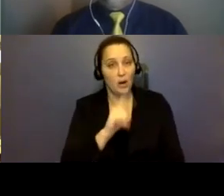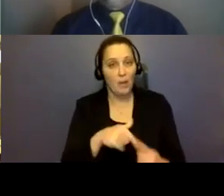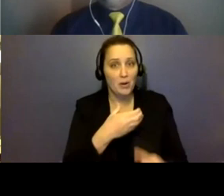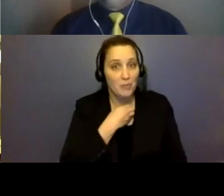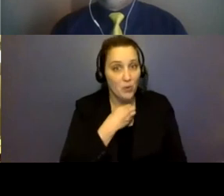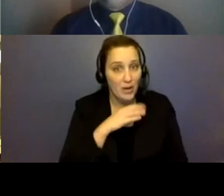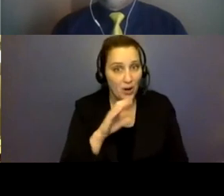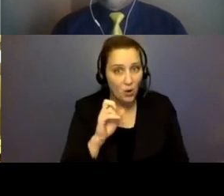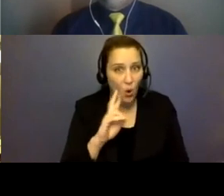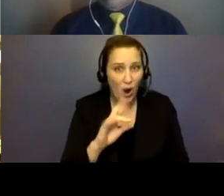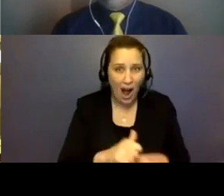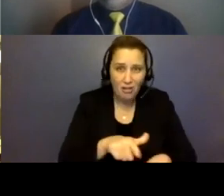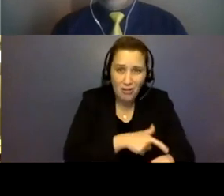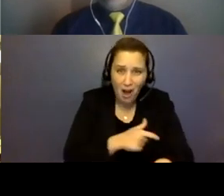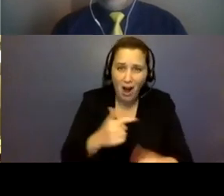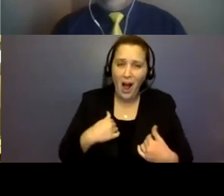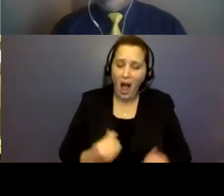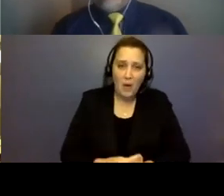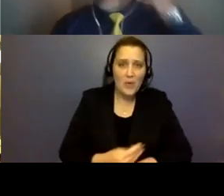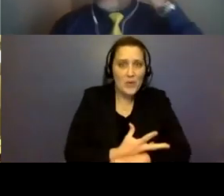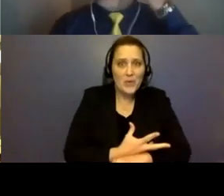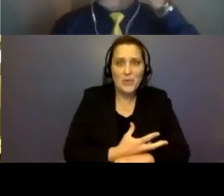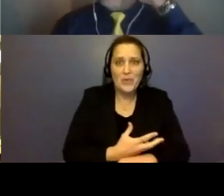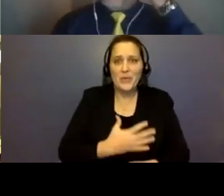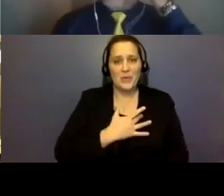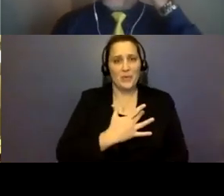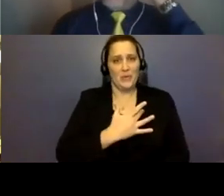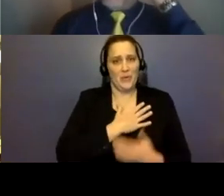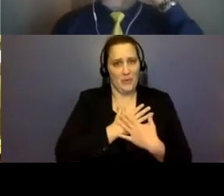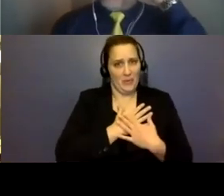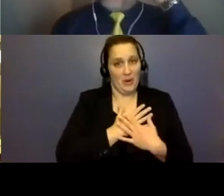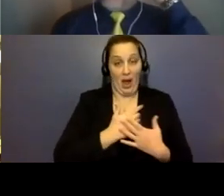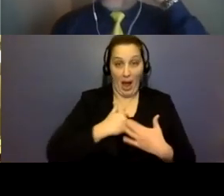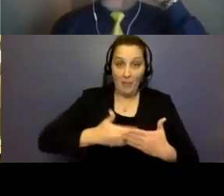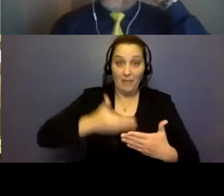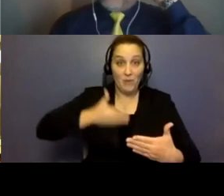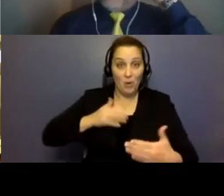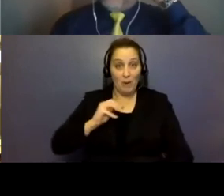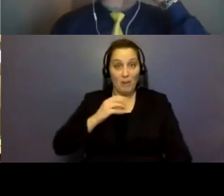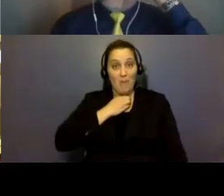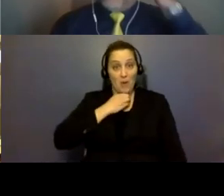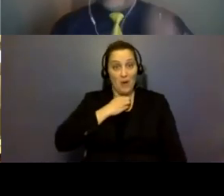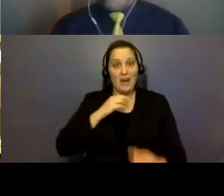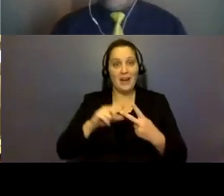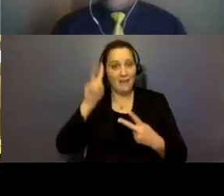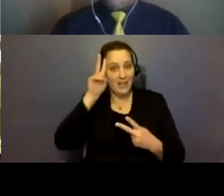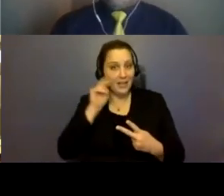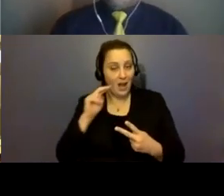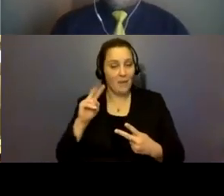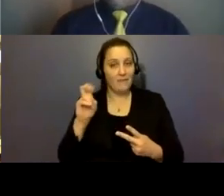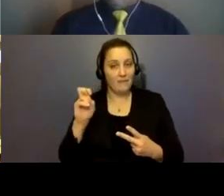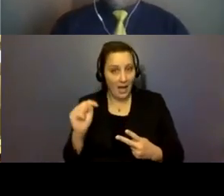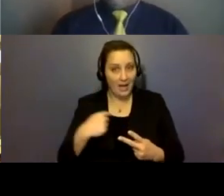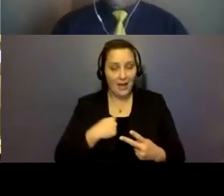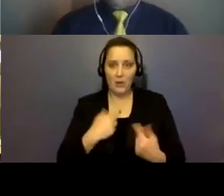I just got this little, you know, I got this little twinge in my heart, you know, being a former Marine and being a Vietnam veteran, you know, it's